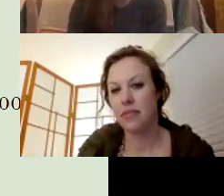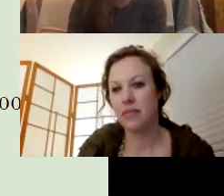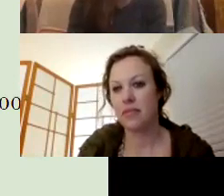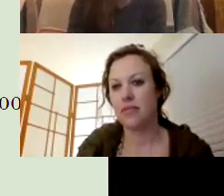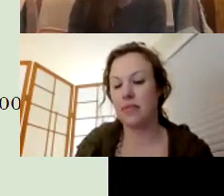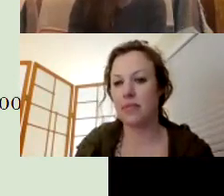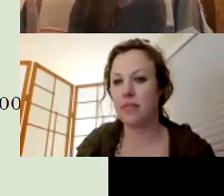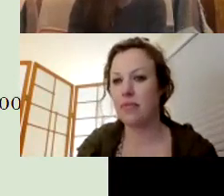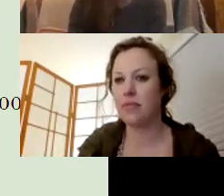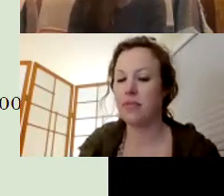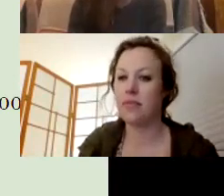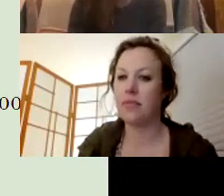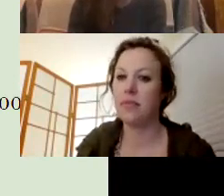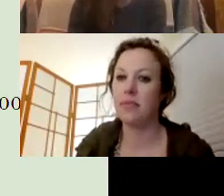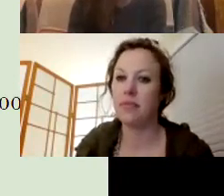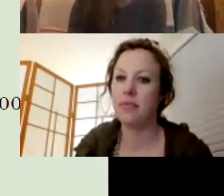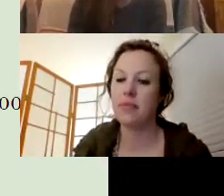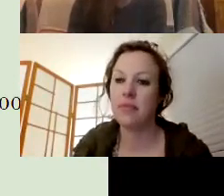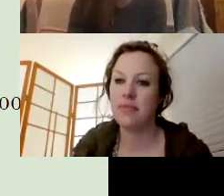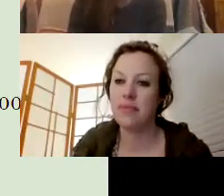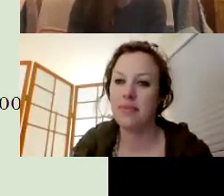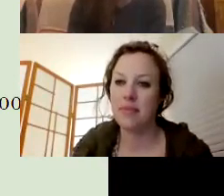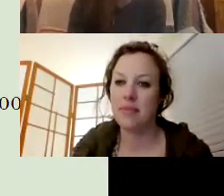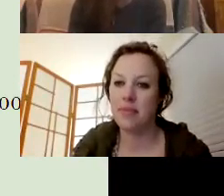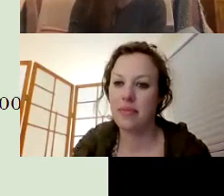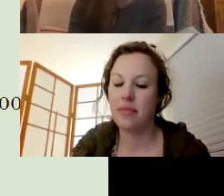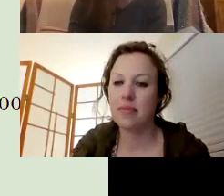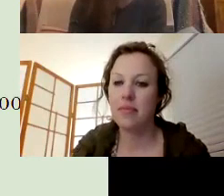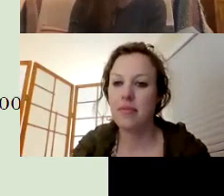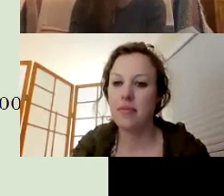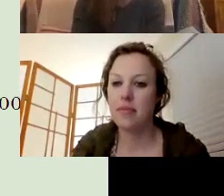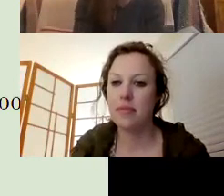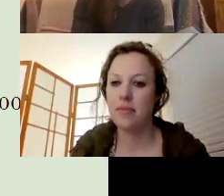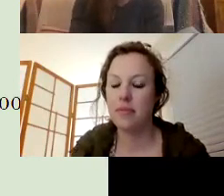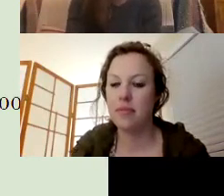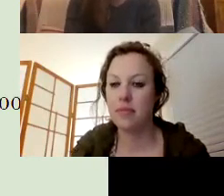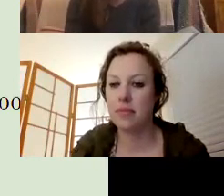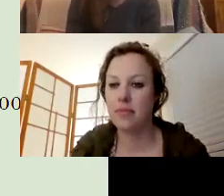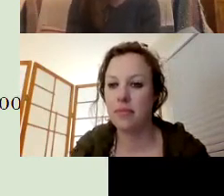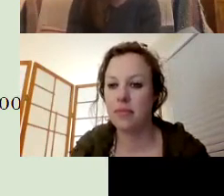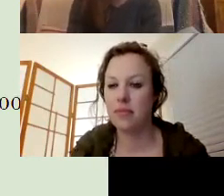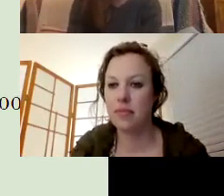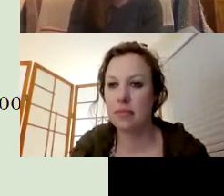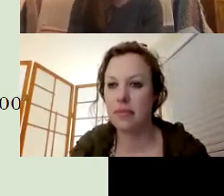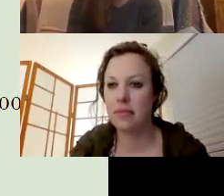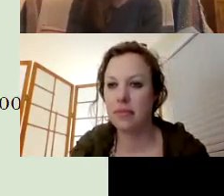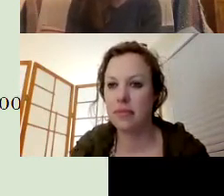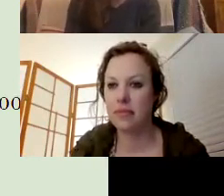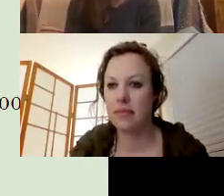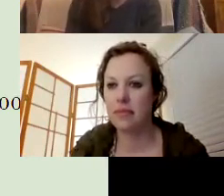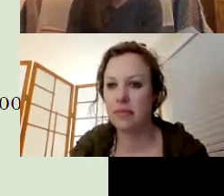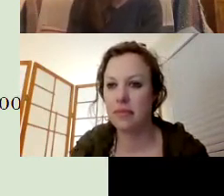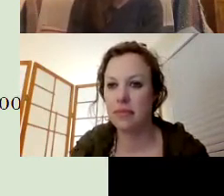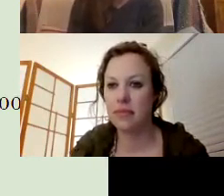just representing each individual high school alone. We do a lot of stuff at each high school, so it's really exciting to get us all together and